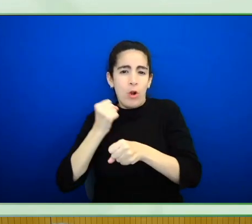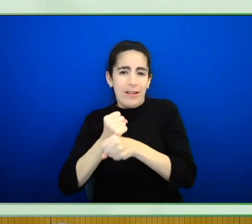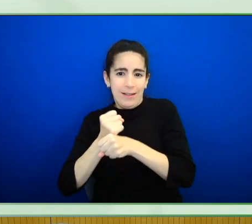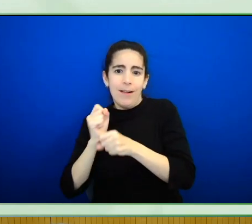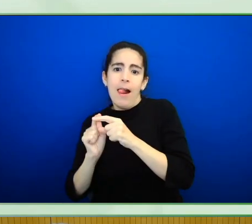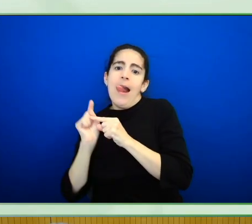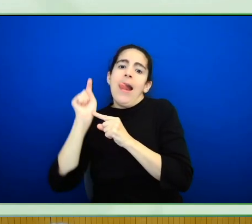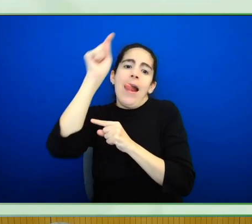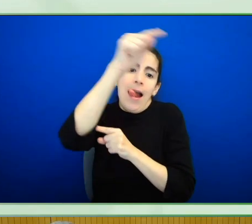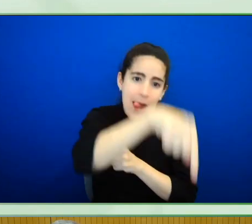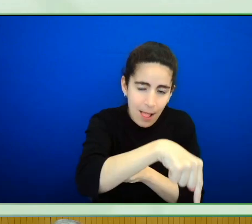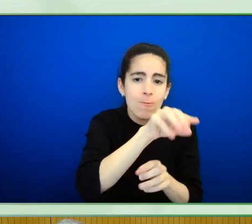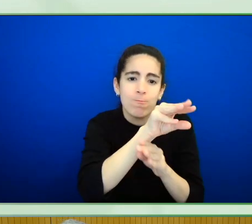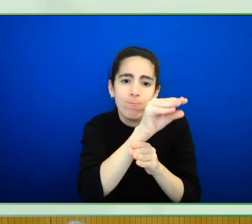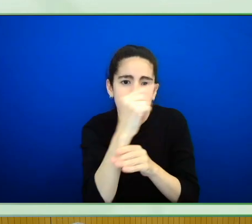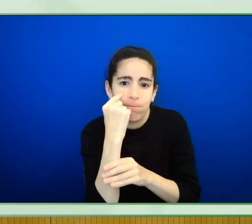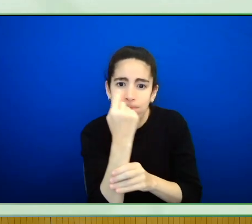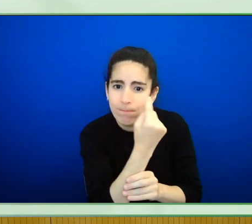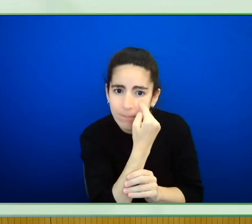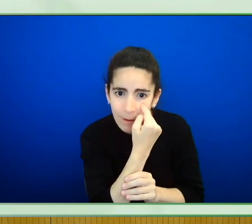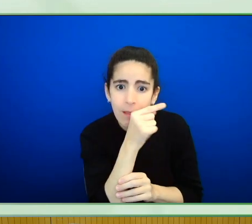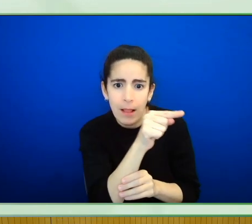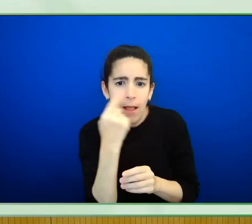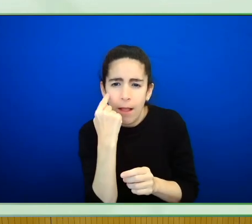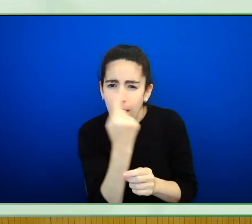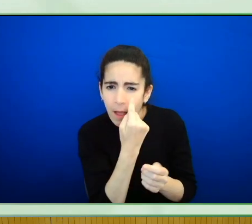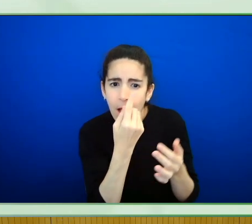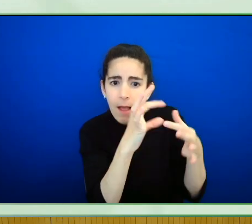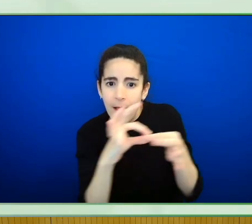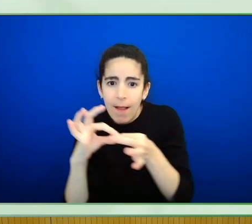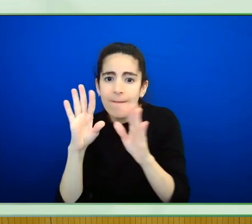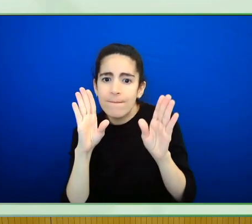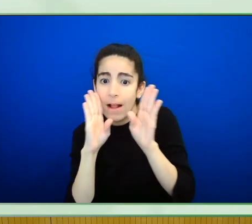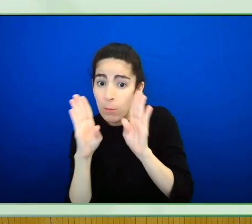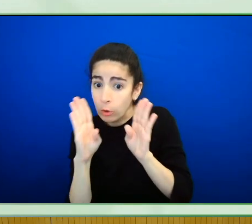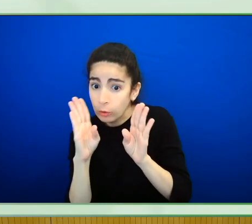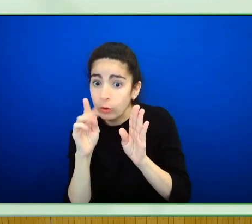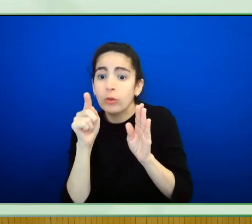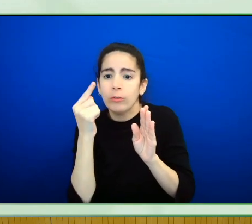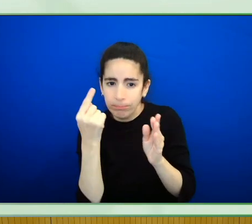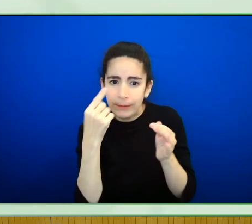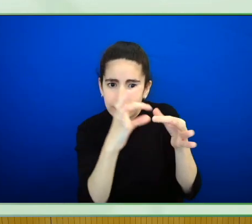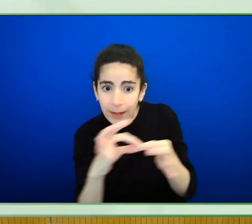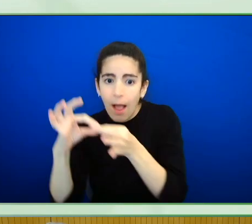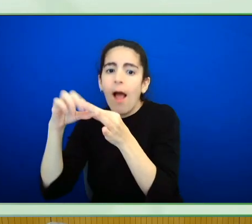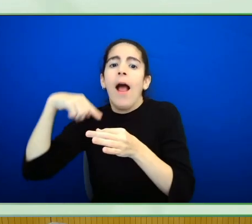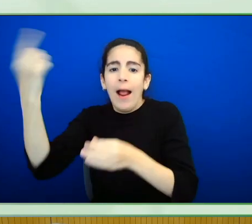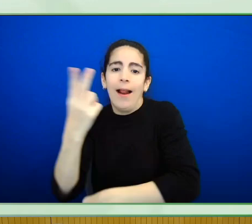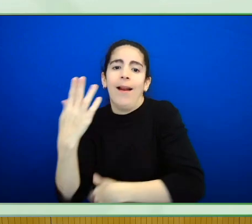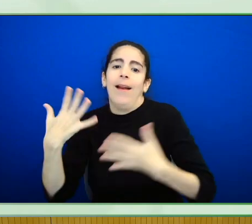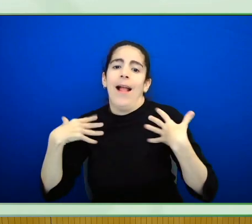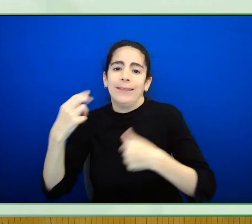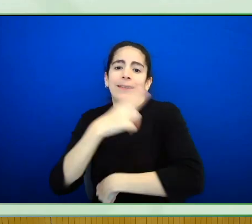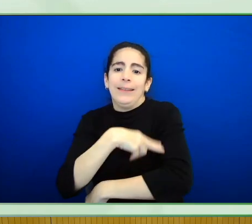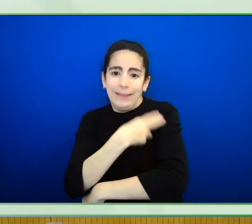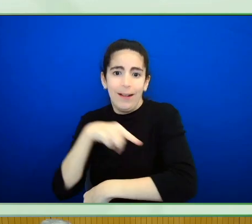to rural health center, where the optometrist was there. The optometrist, he examined the patient and prescribed him